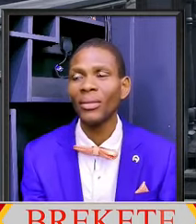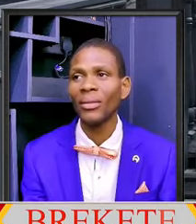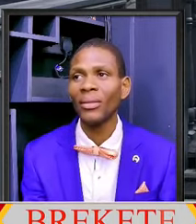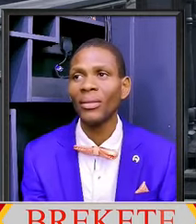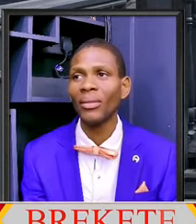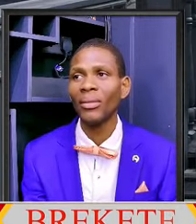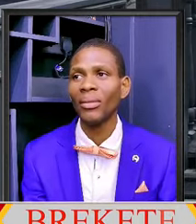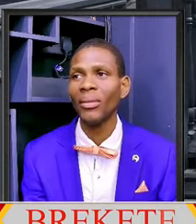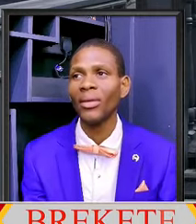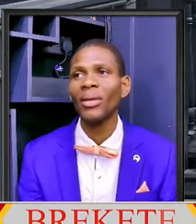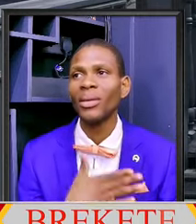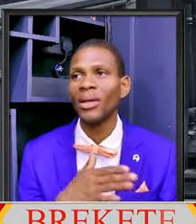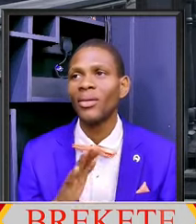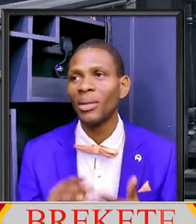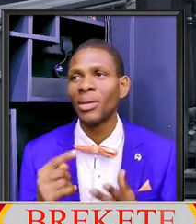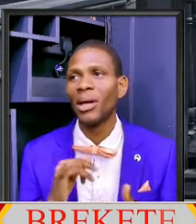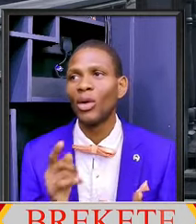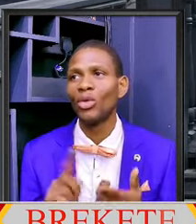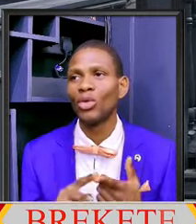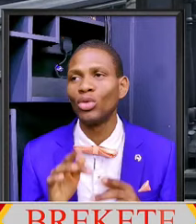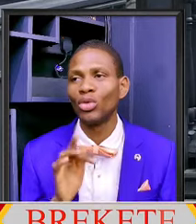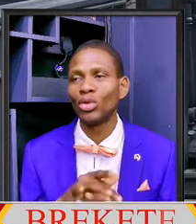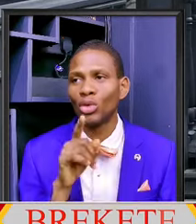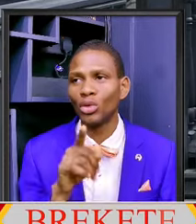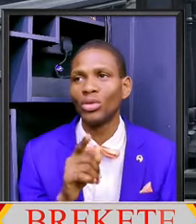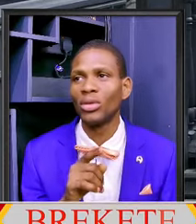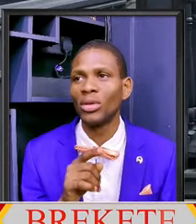Please, madam, forgive me. I'm going to.